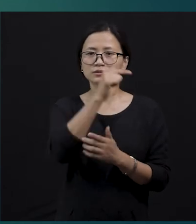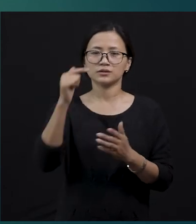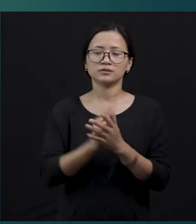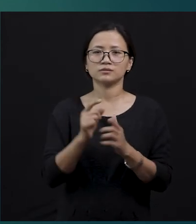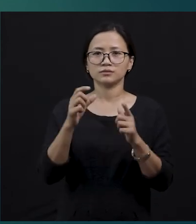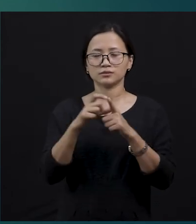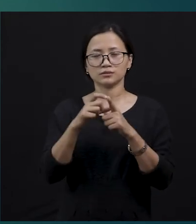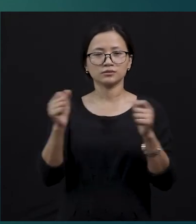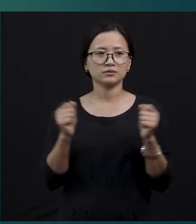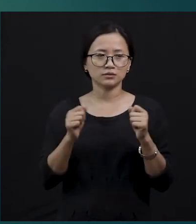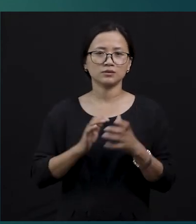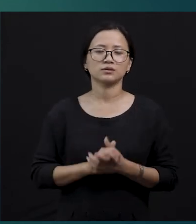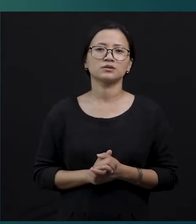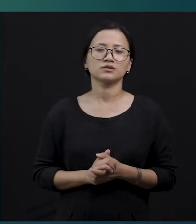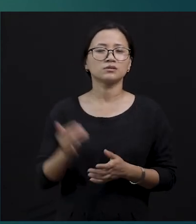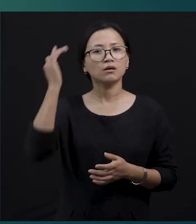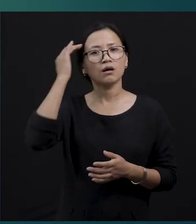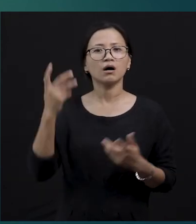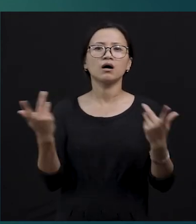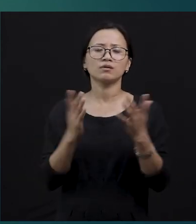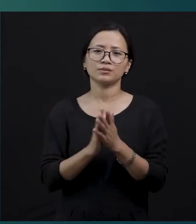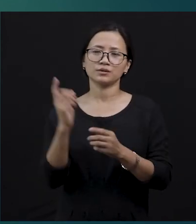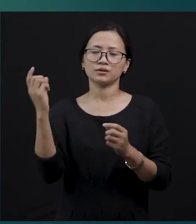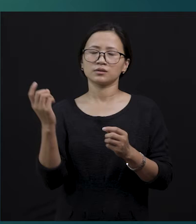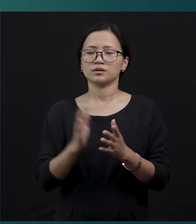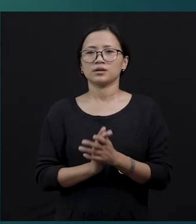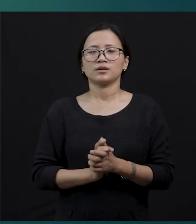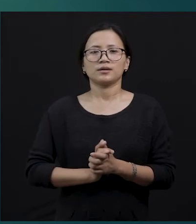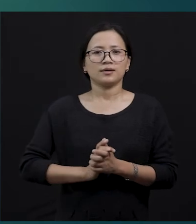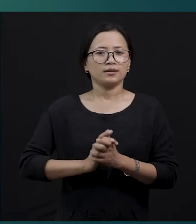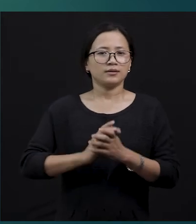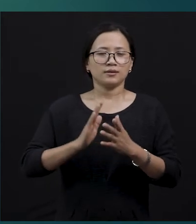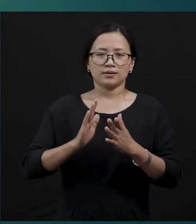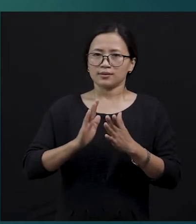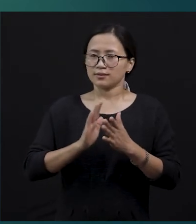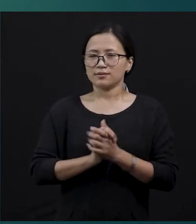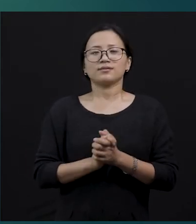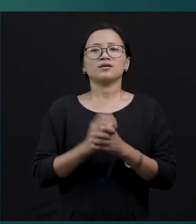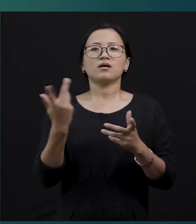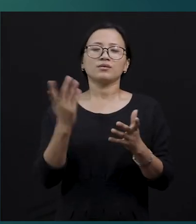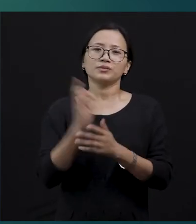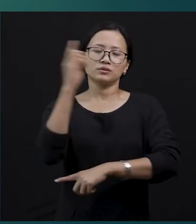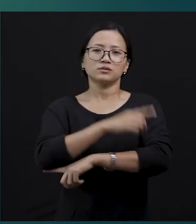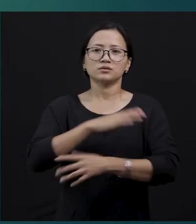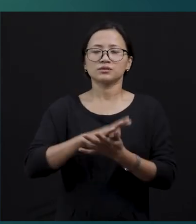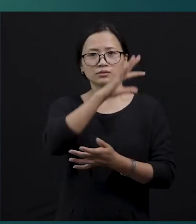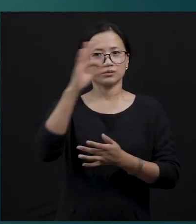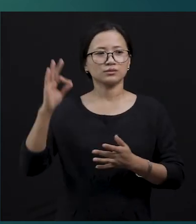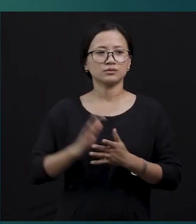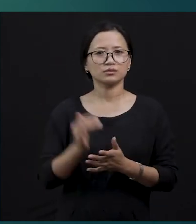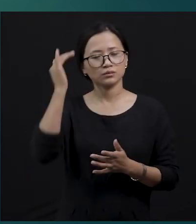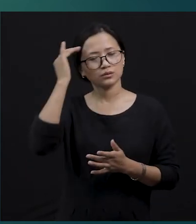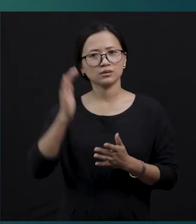Okay, then we all know how many days are there in a week. There are 7 days in a week. I'm sure you know